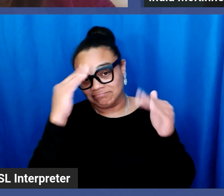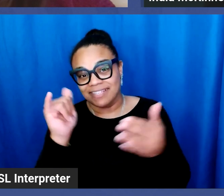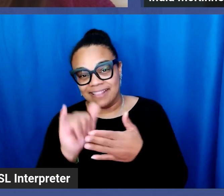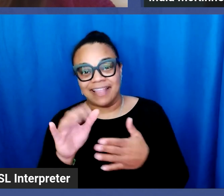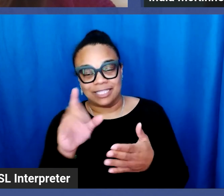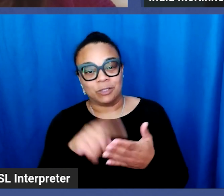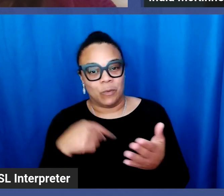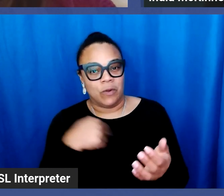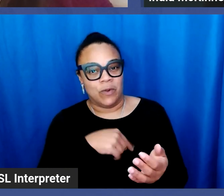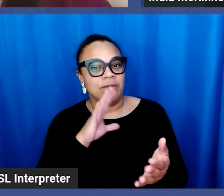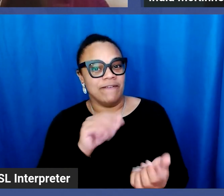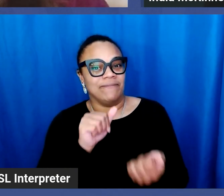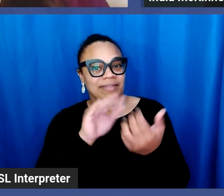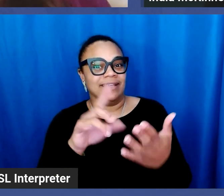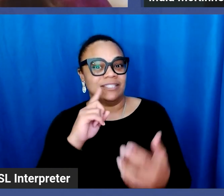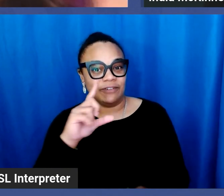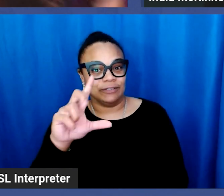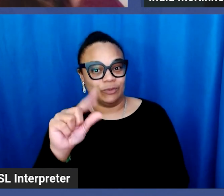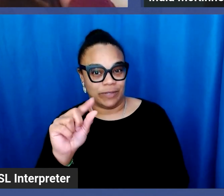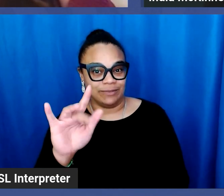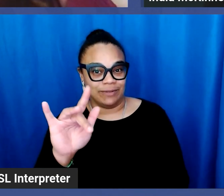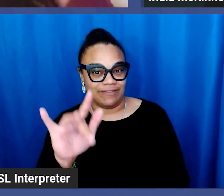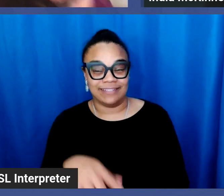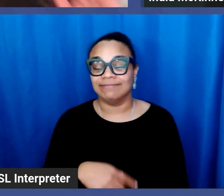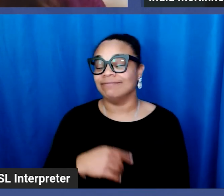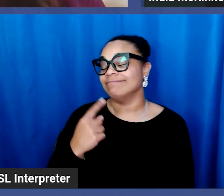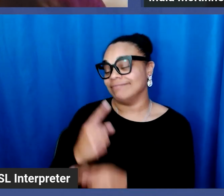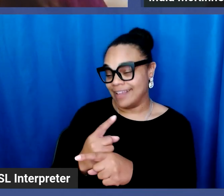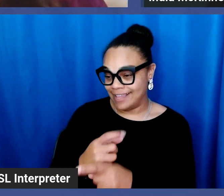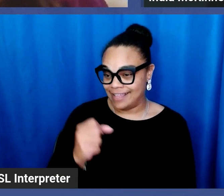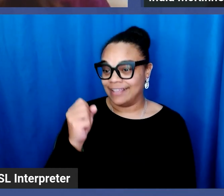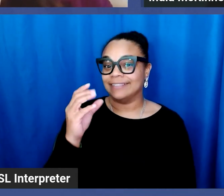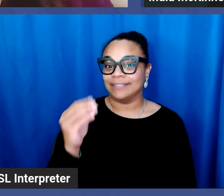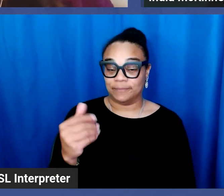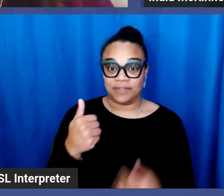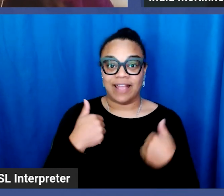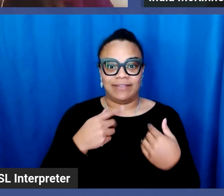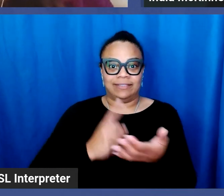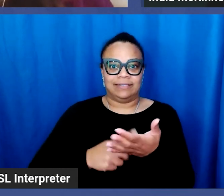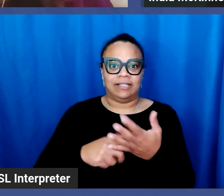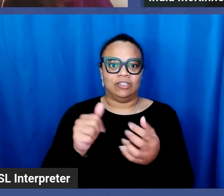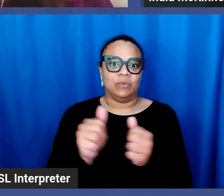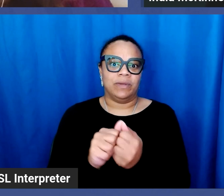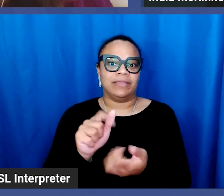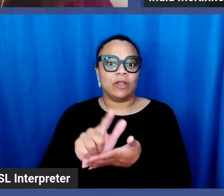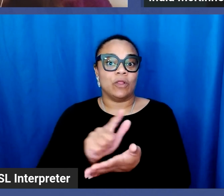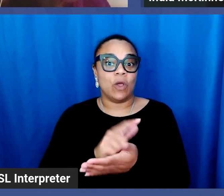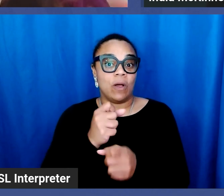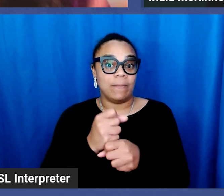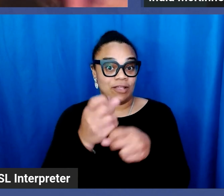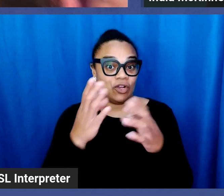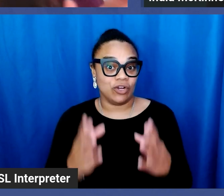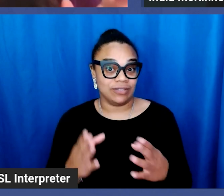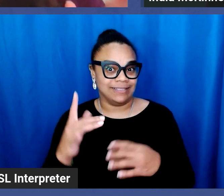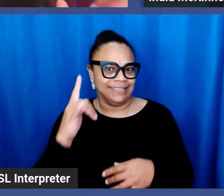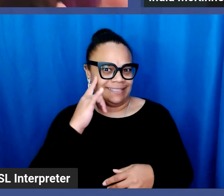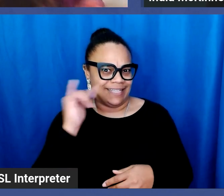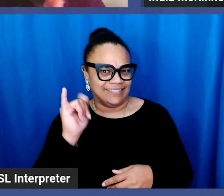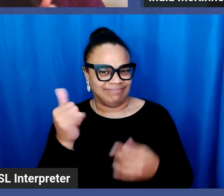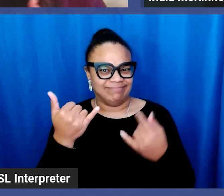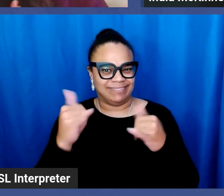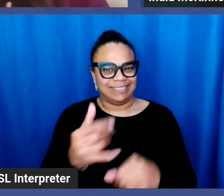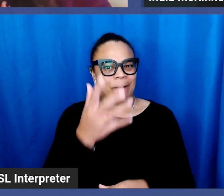2025. Right. So, having these conversations with lawmakers, sounds like there's still quite an education